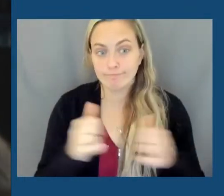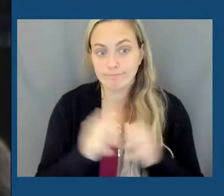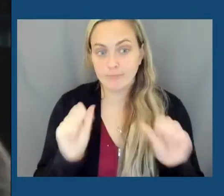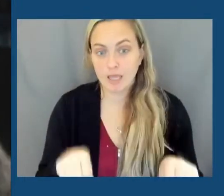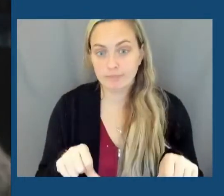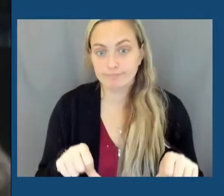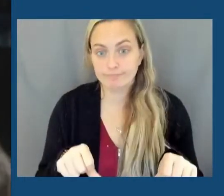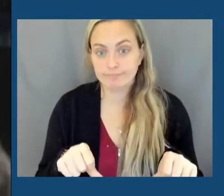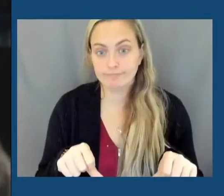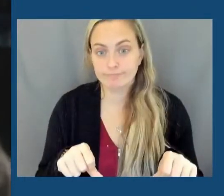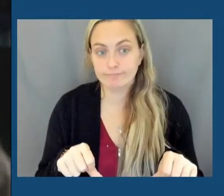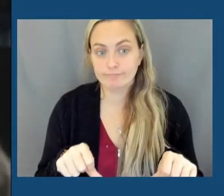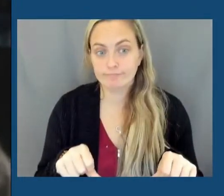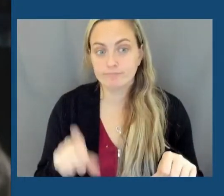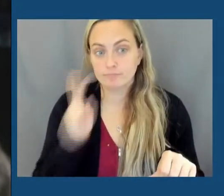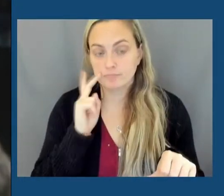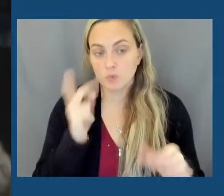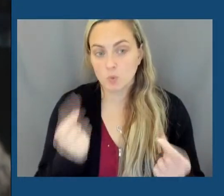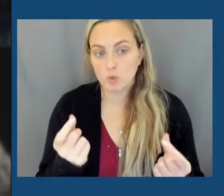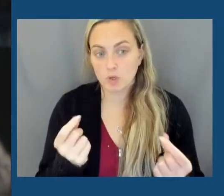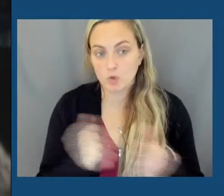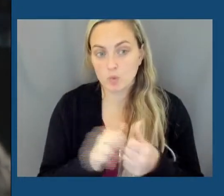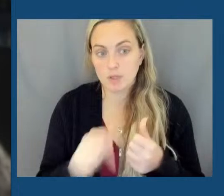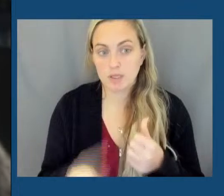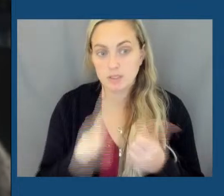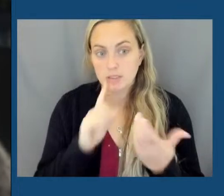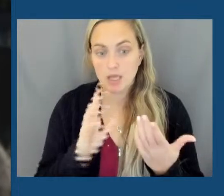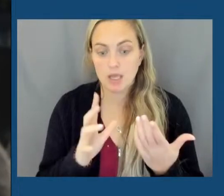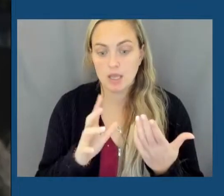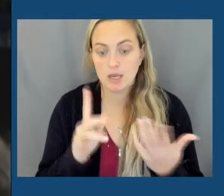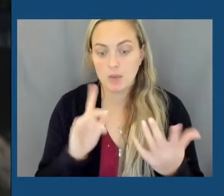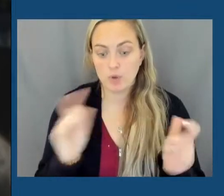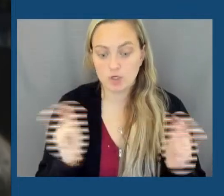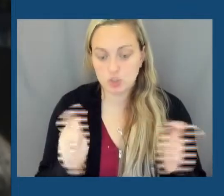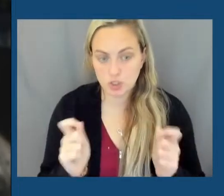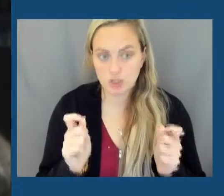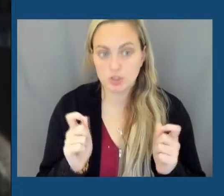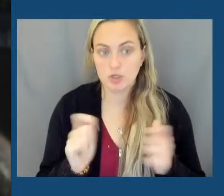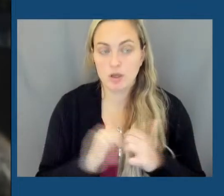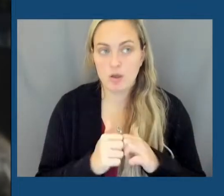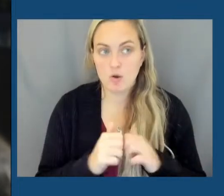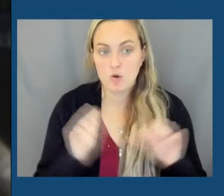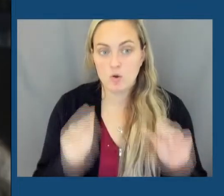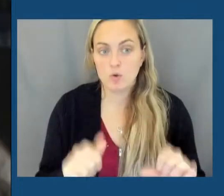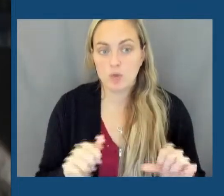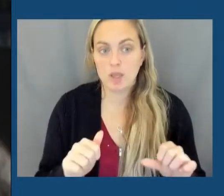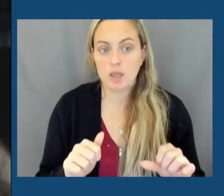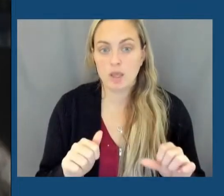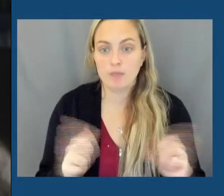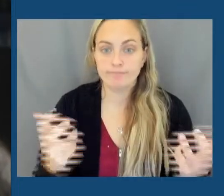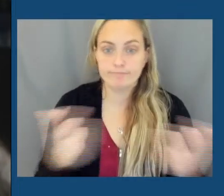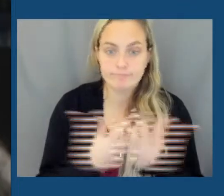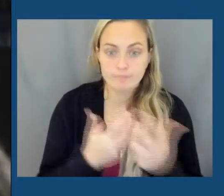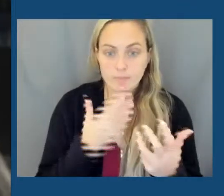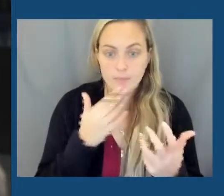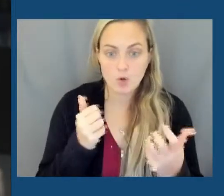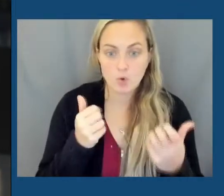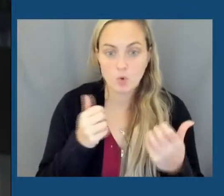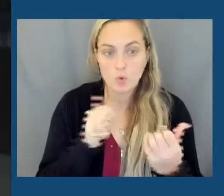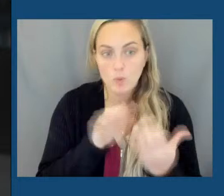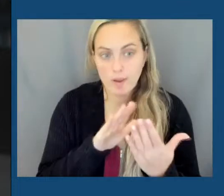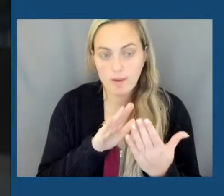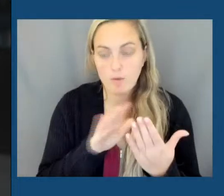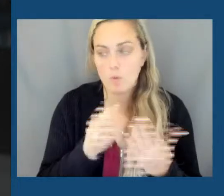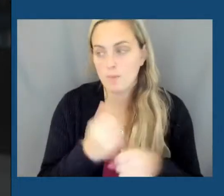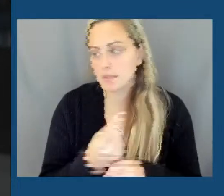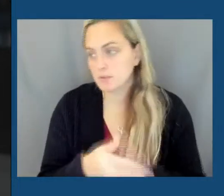this. And I'm going to see what I can do with this and see how I can change it and how it can suit a better way or make something better or